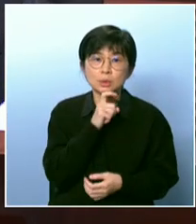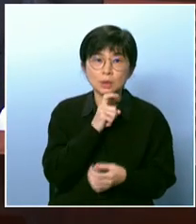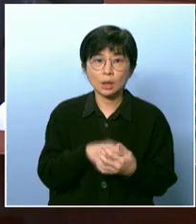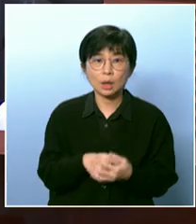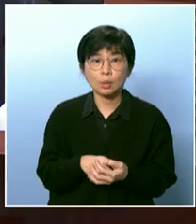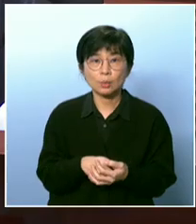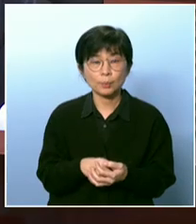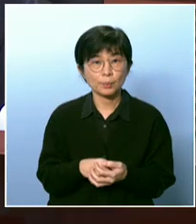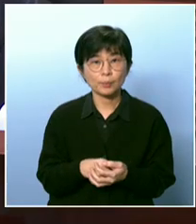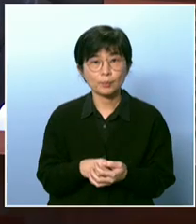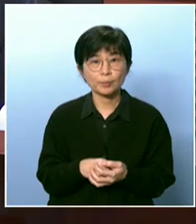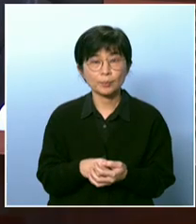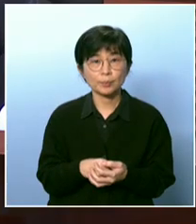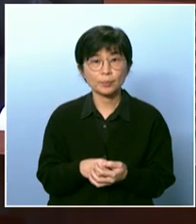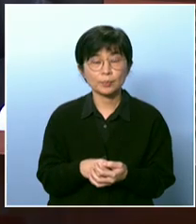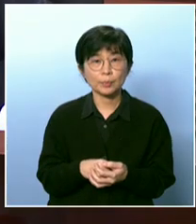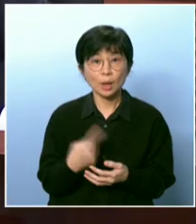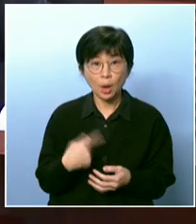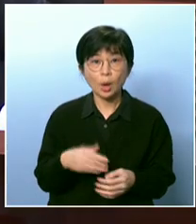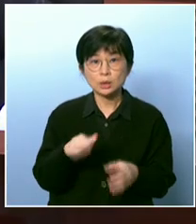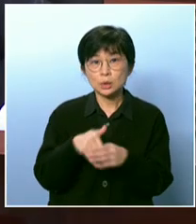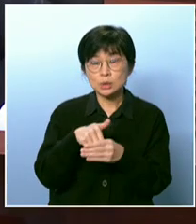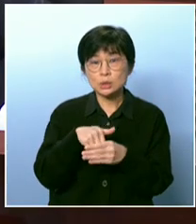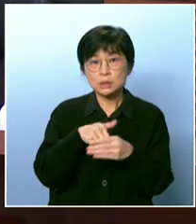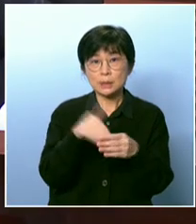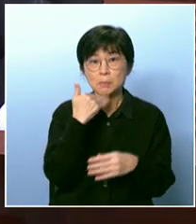Rise program. I will not repeat the concerns here.